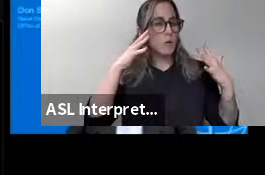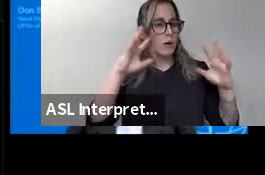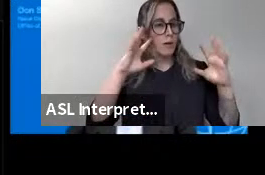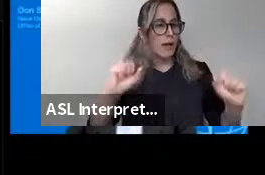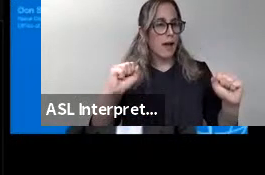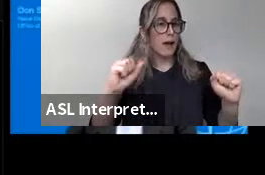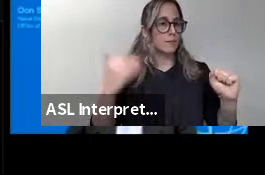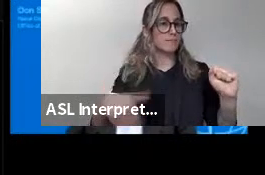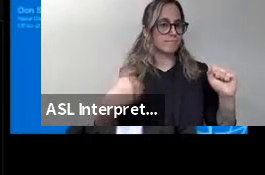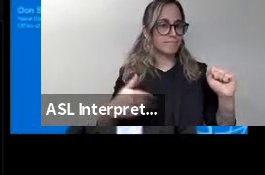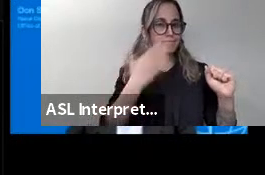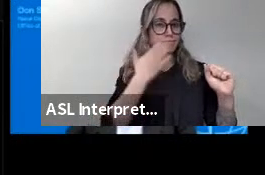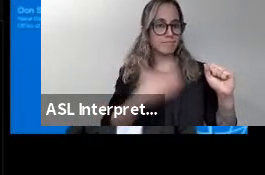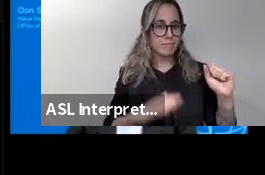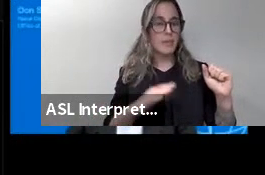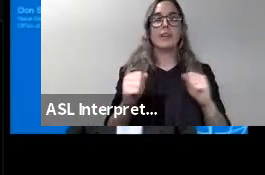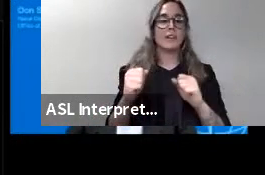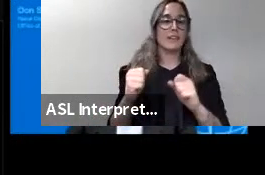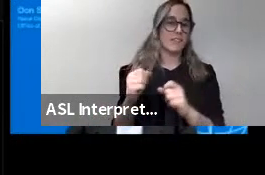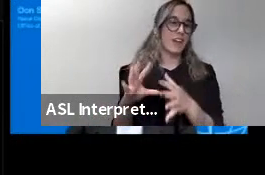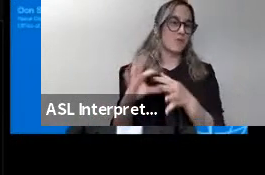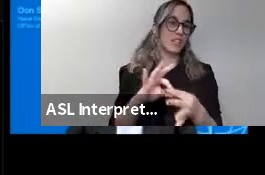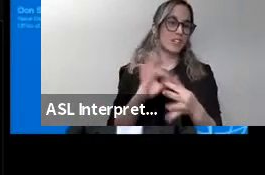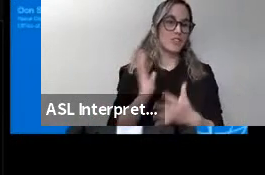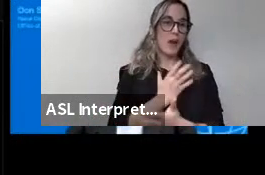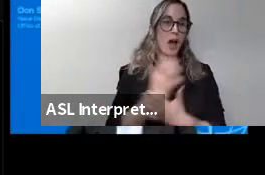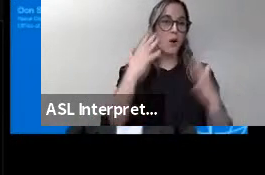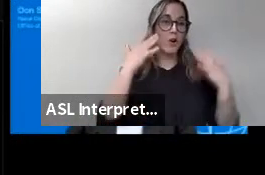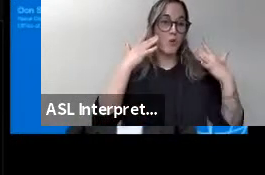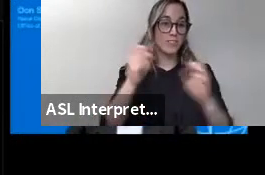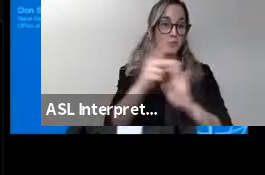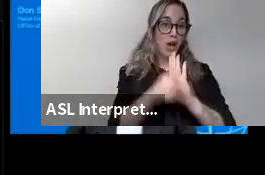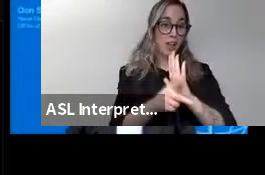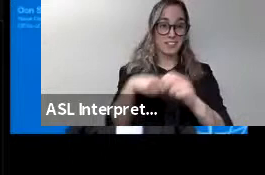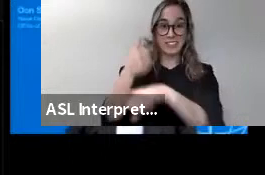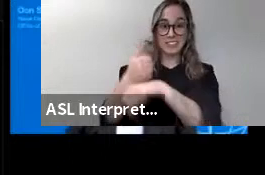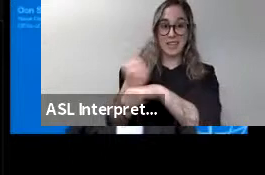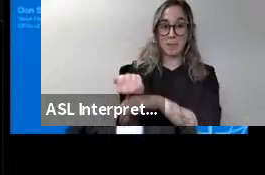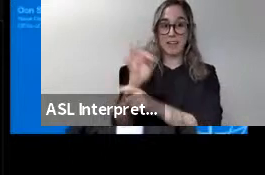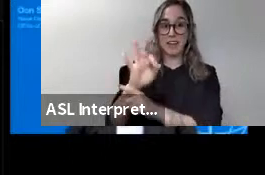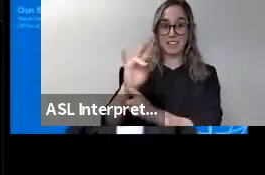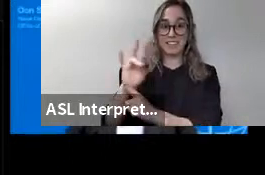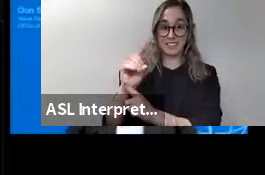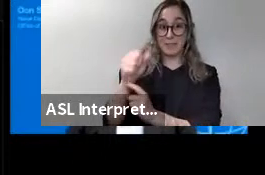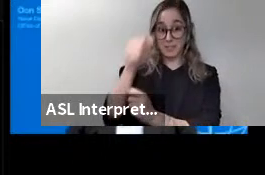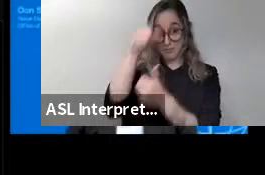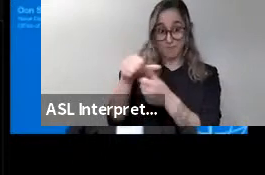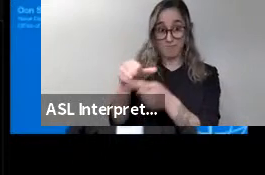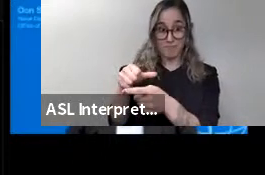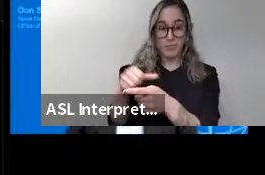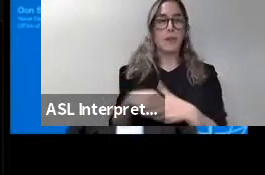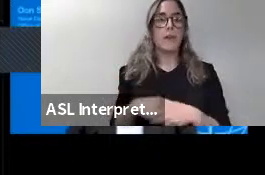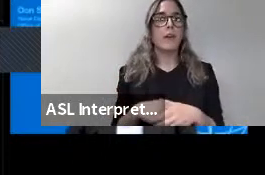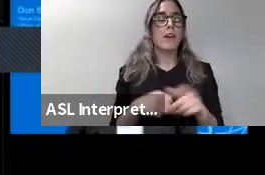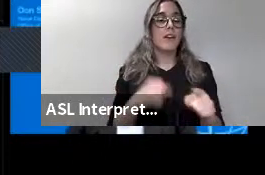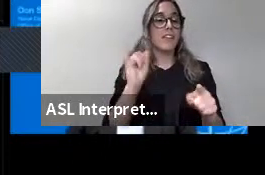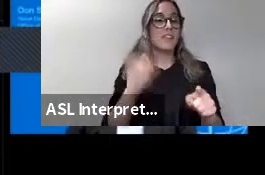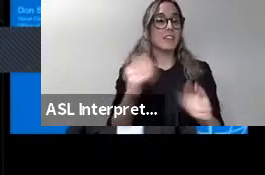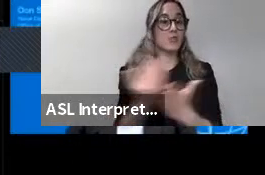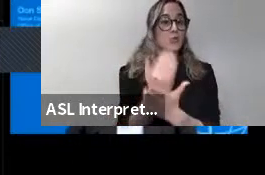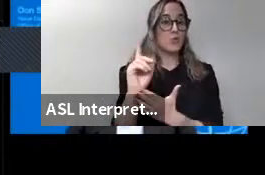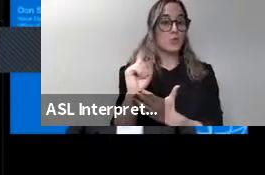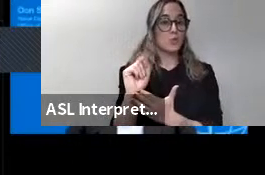inform our noise policy, which was acquired in the 1970s. While the results of the survey bring forward new data, they